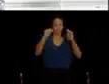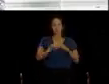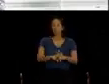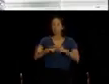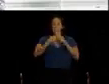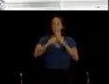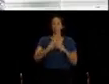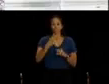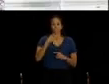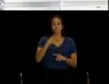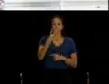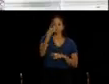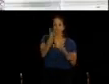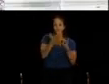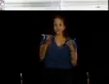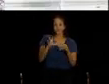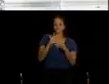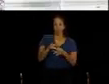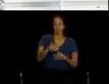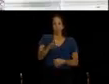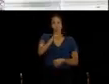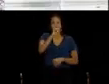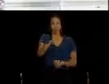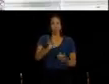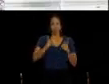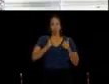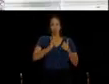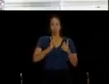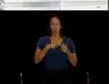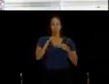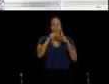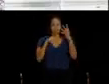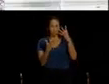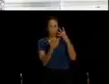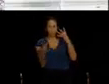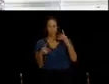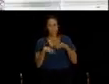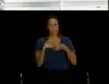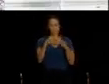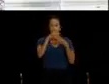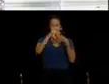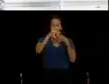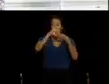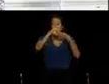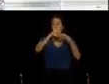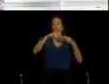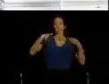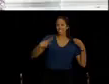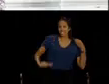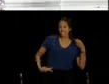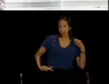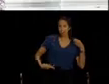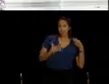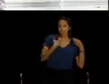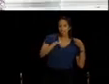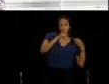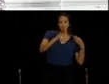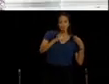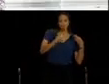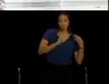mirror. Now, these 4 things would be 3 physical and 1 non-physical. So I'll do it today.